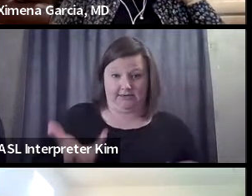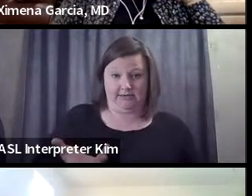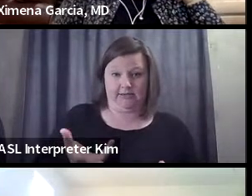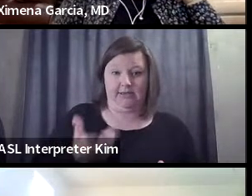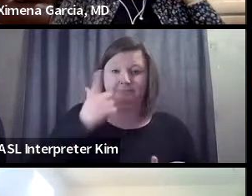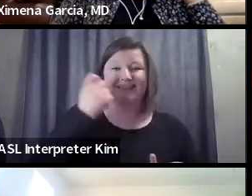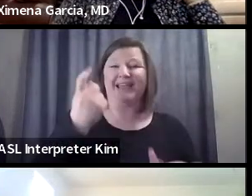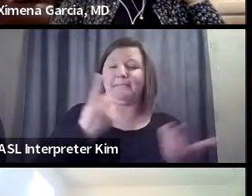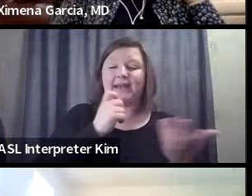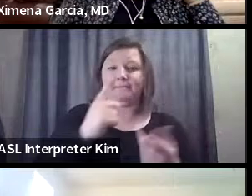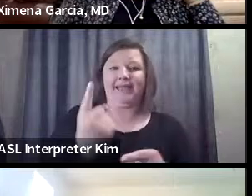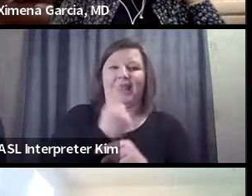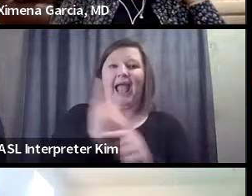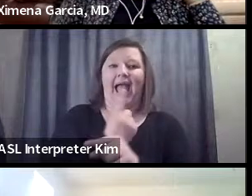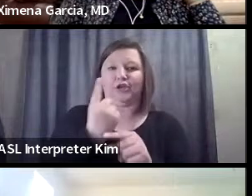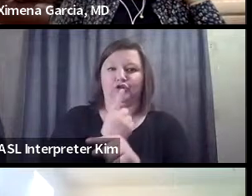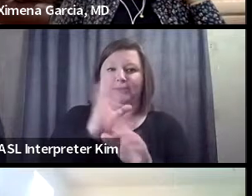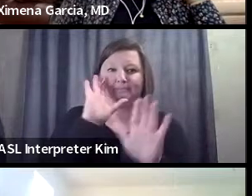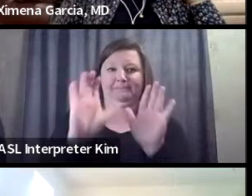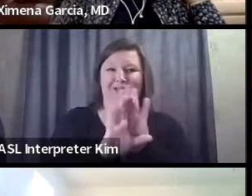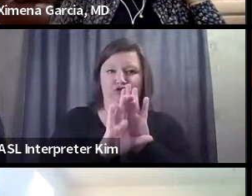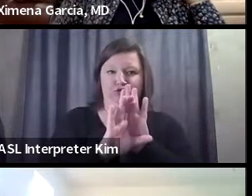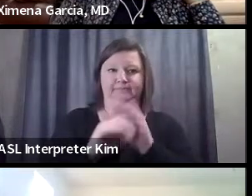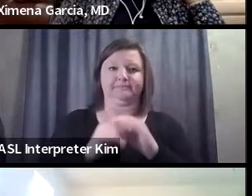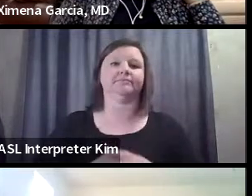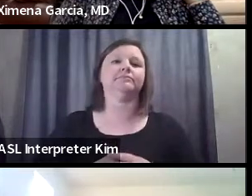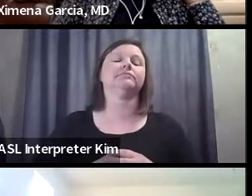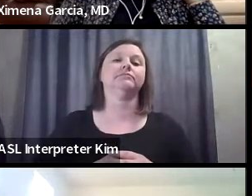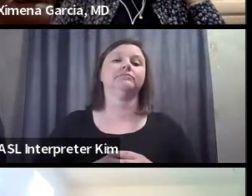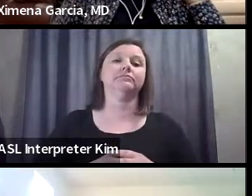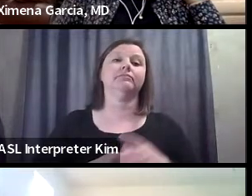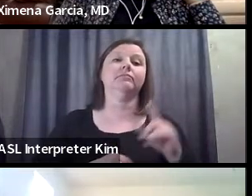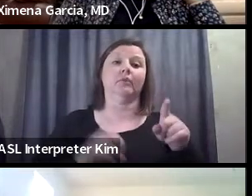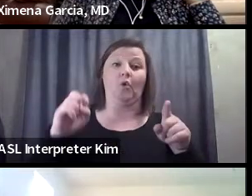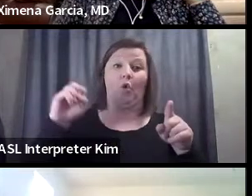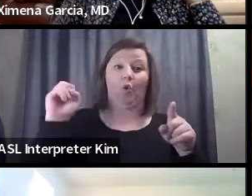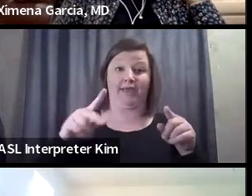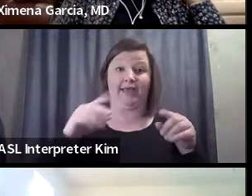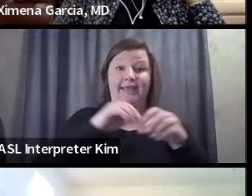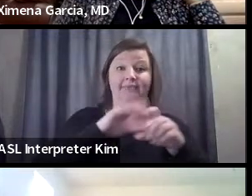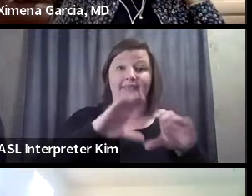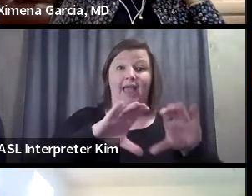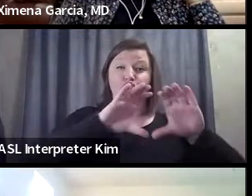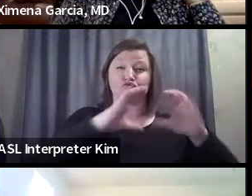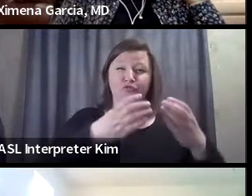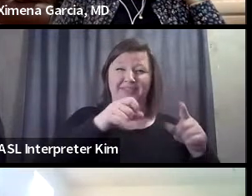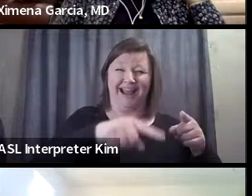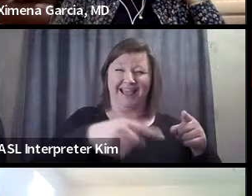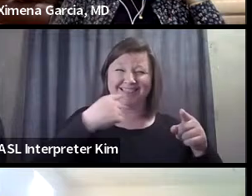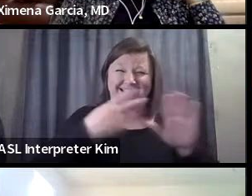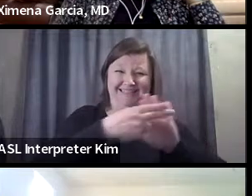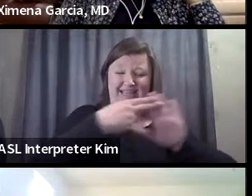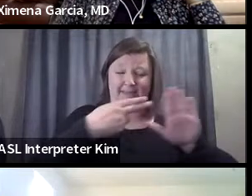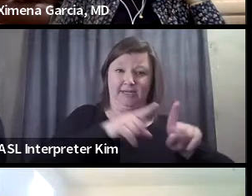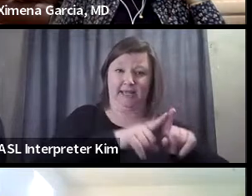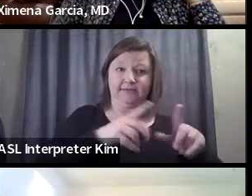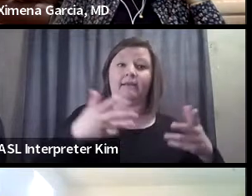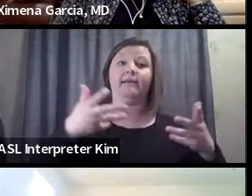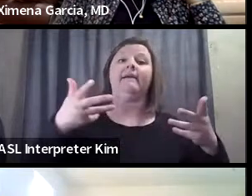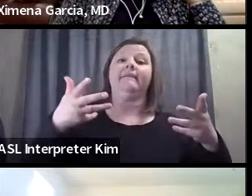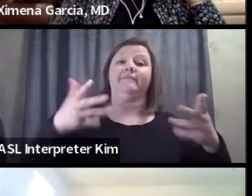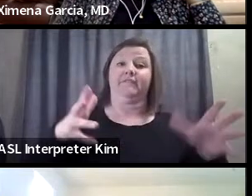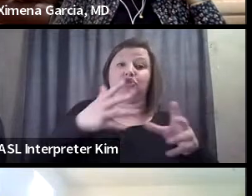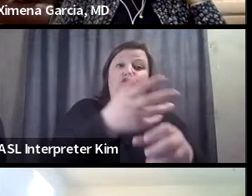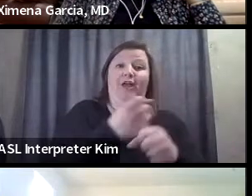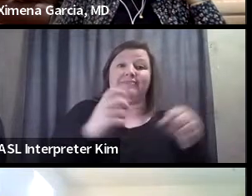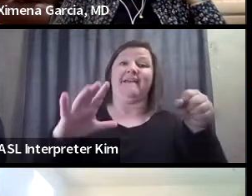Okay. And so is in that group that I think is described as having received the full